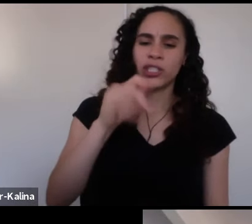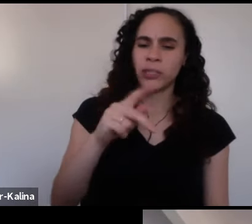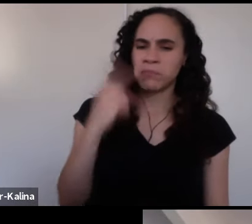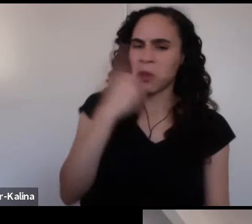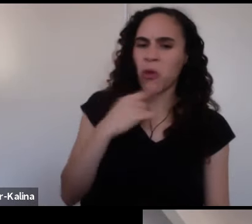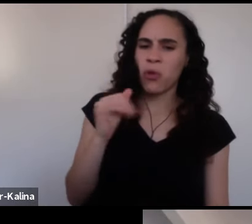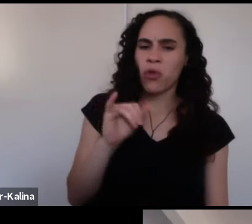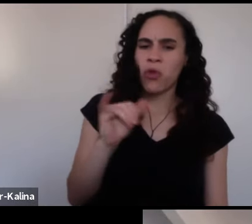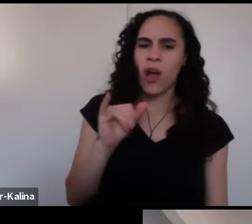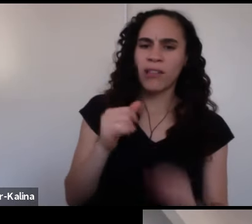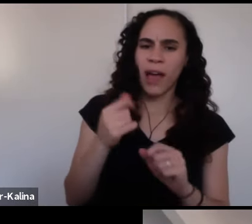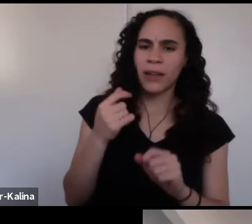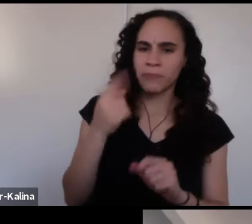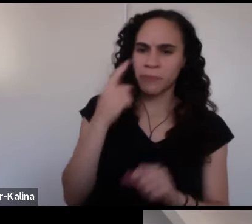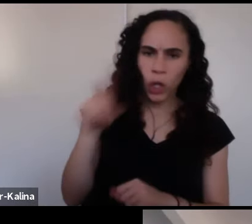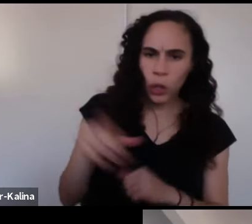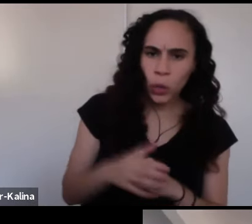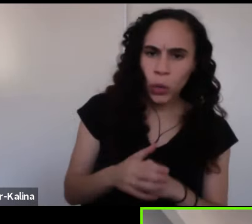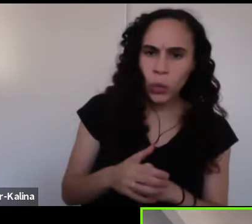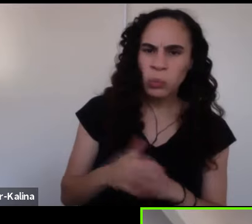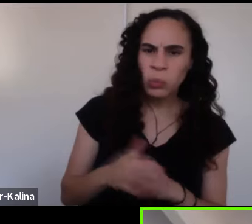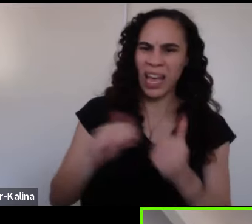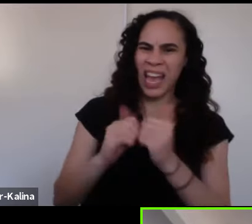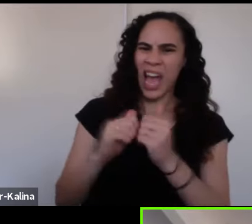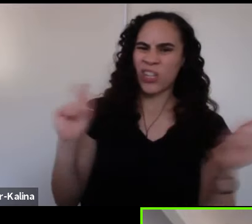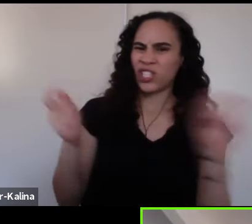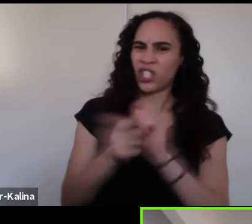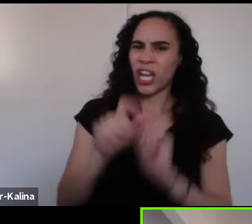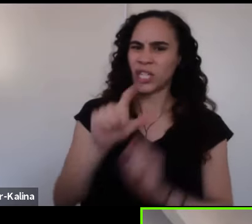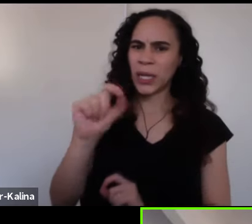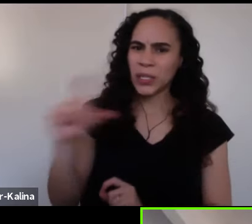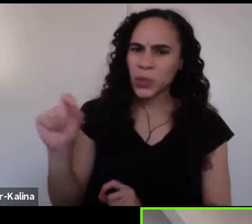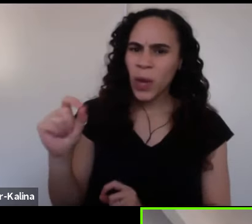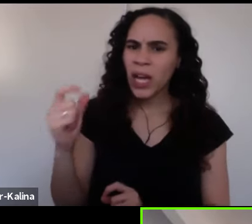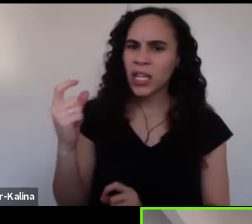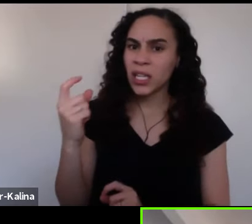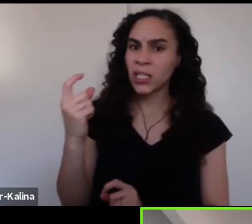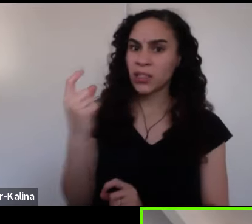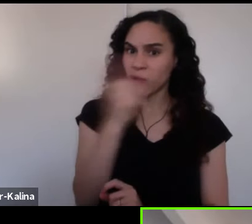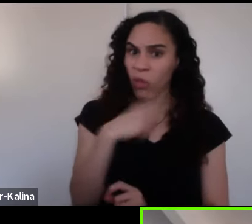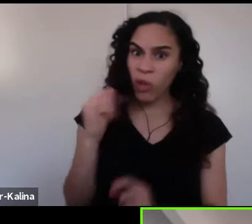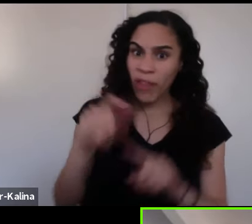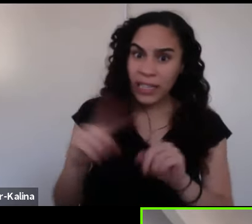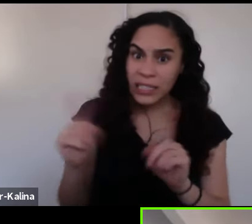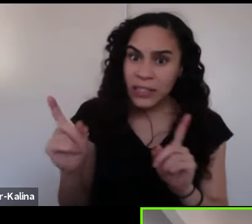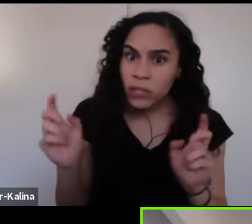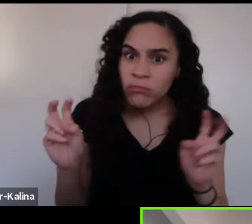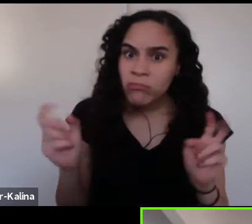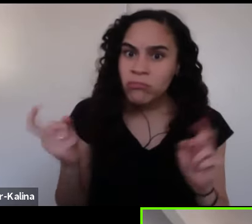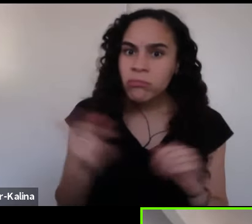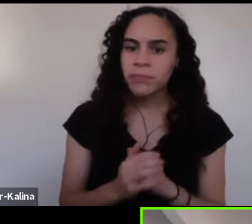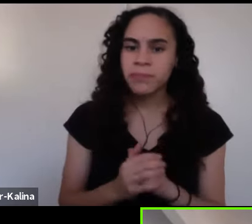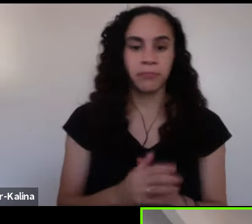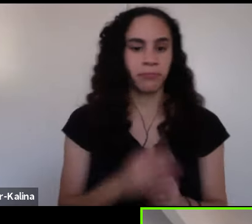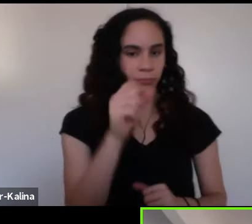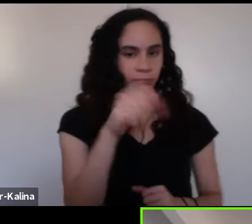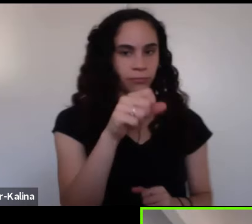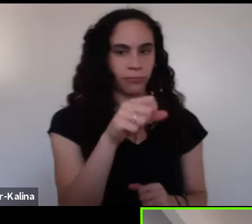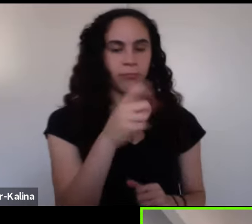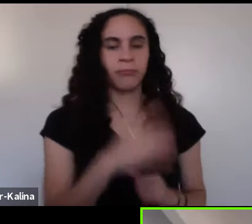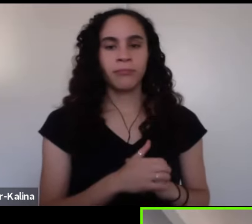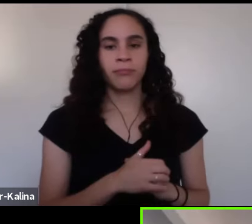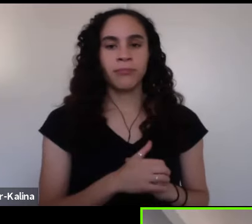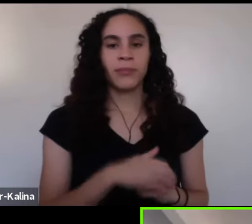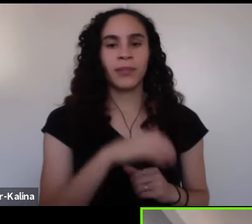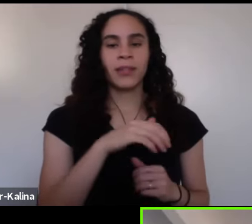in 2020? How's it look different? Yeah, I think it looks really different. Like I said, I mean, allyship is one of those things too, where it's cool to be an